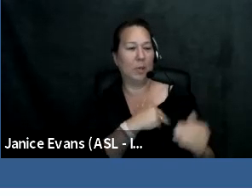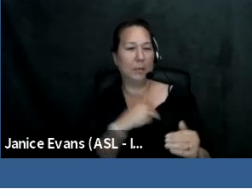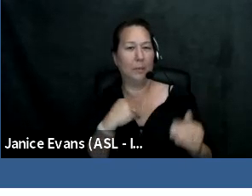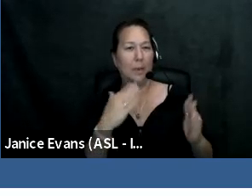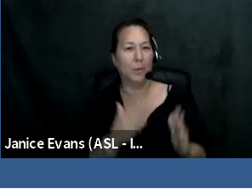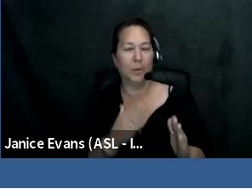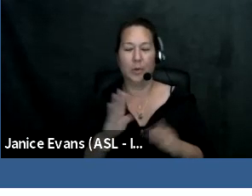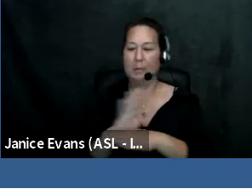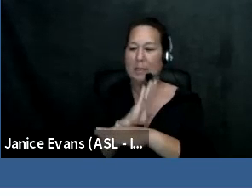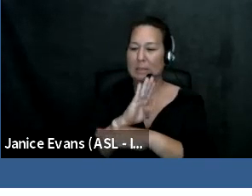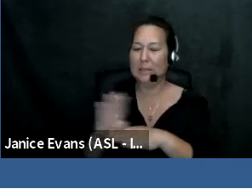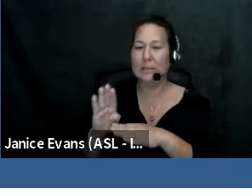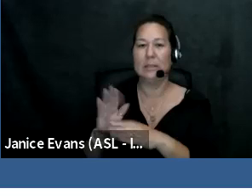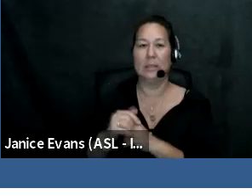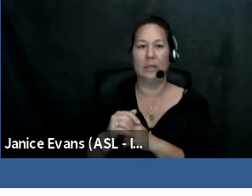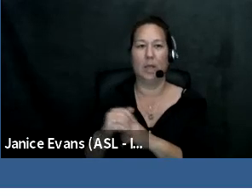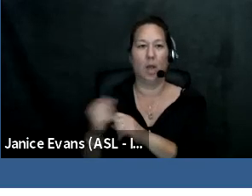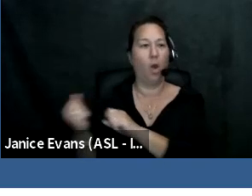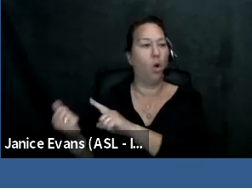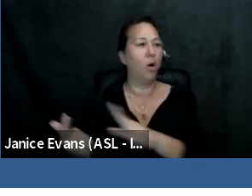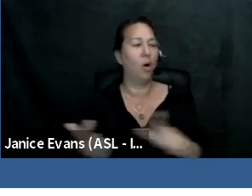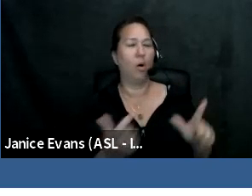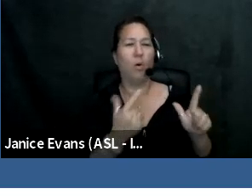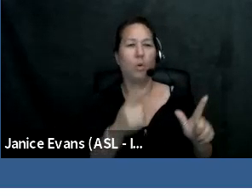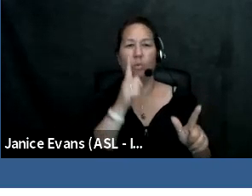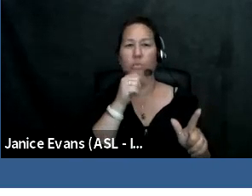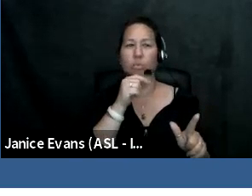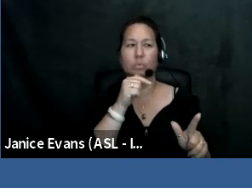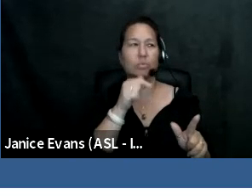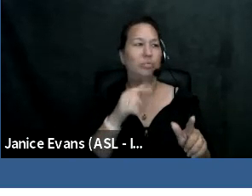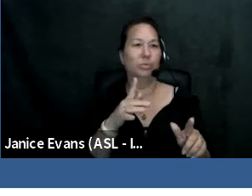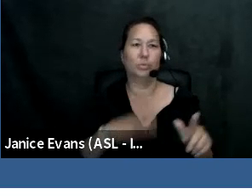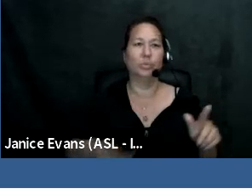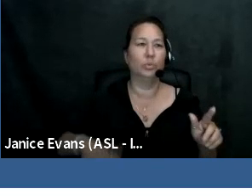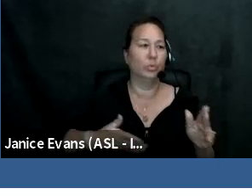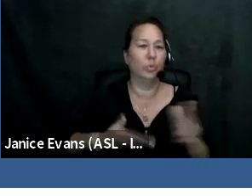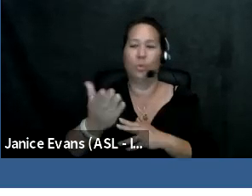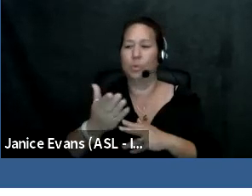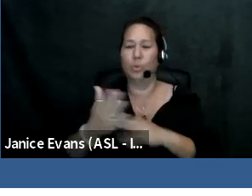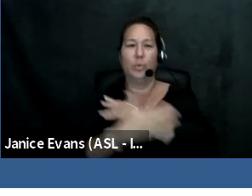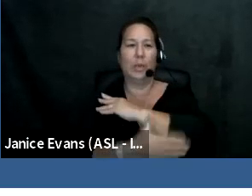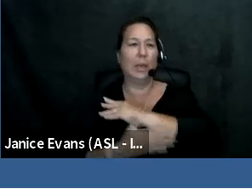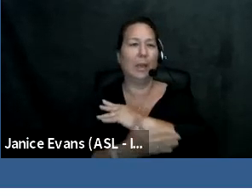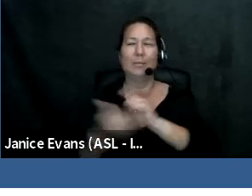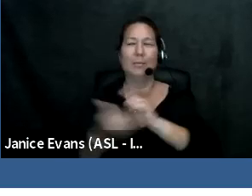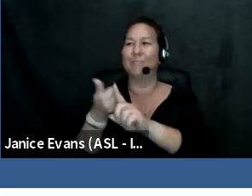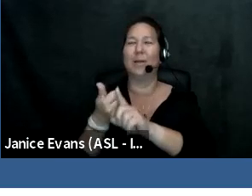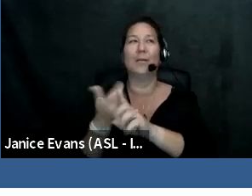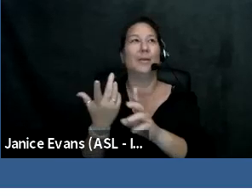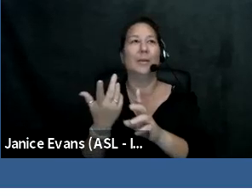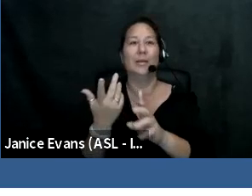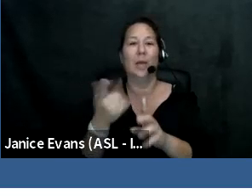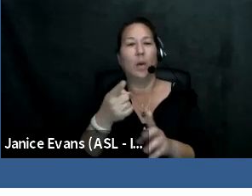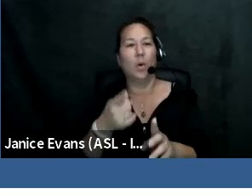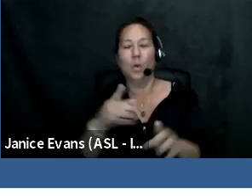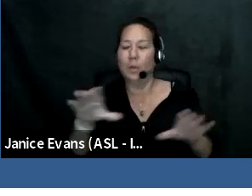businesses, everyone across the county who really, did their